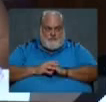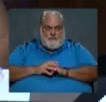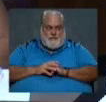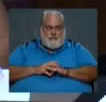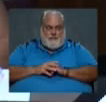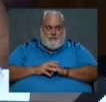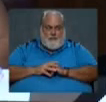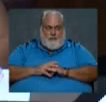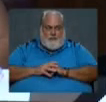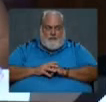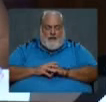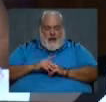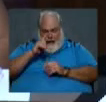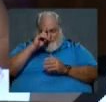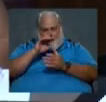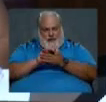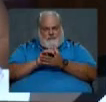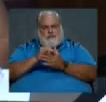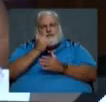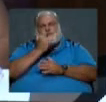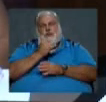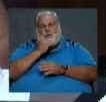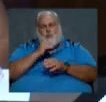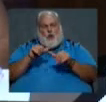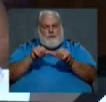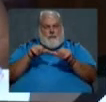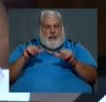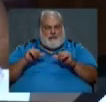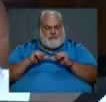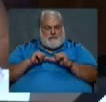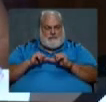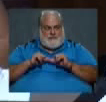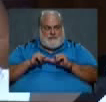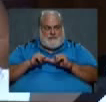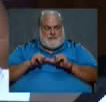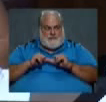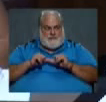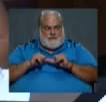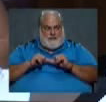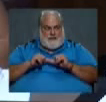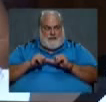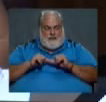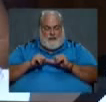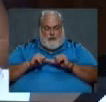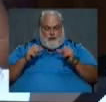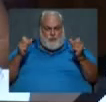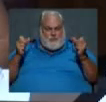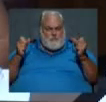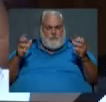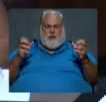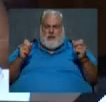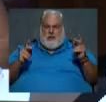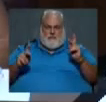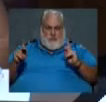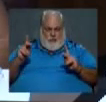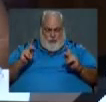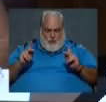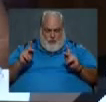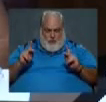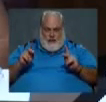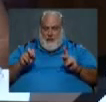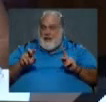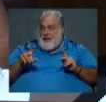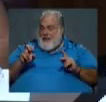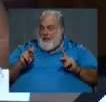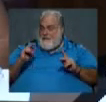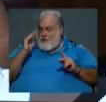And this is just the wrong place for it. Okay. And it's too many people, even though I